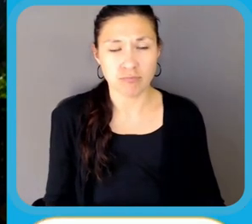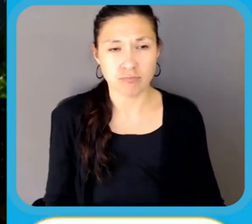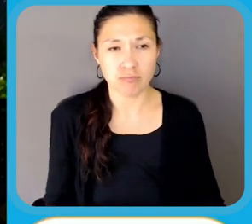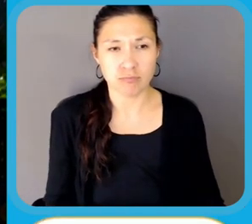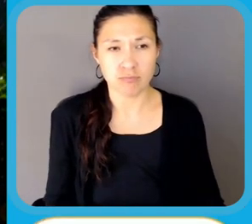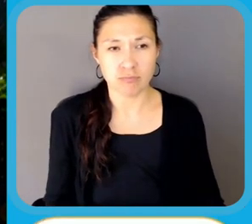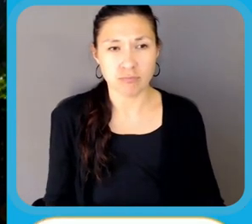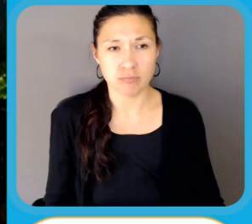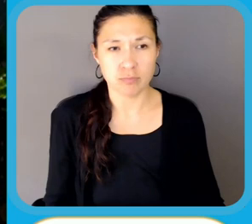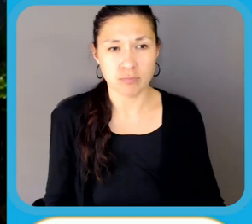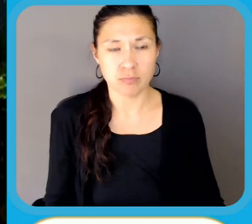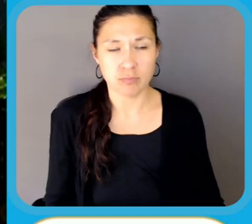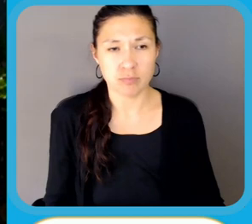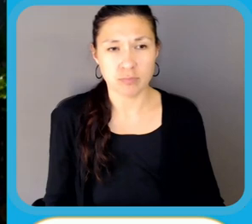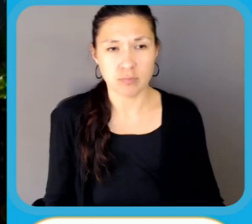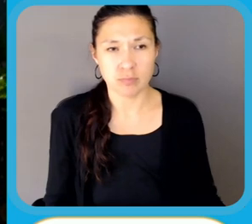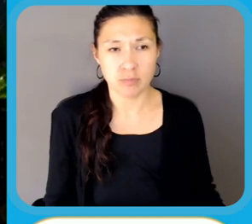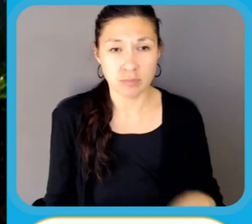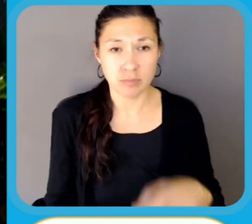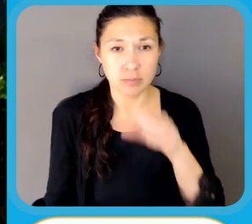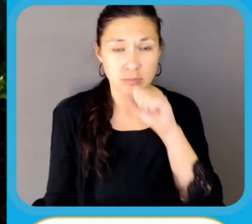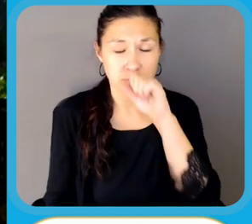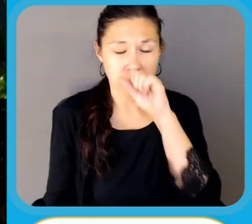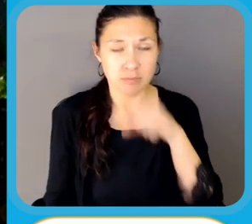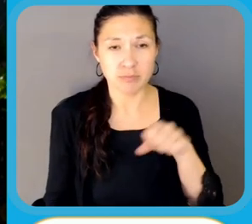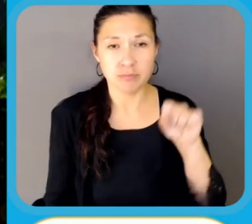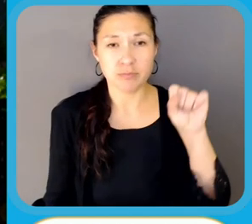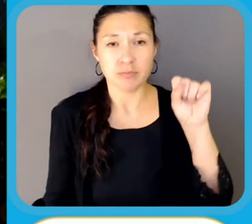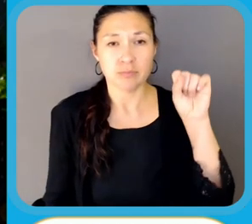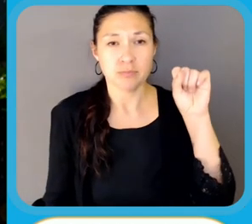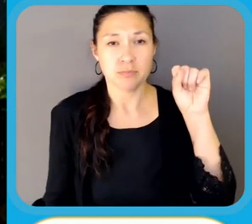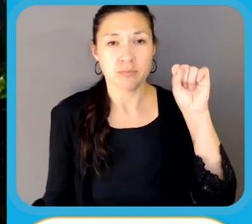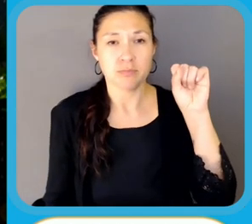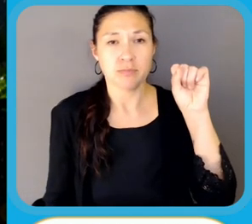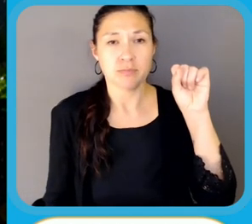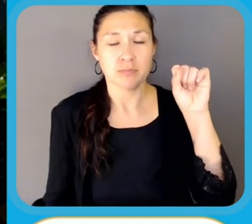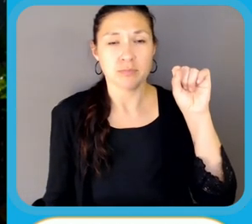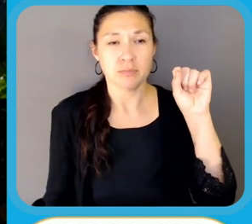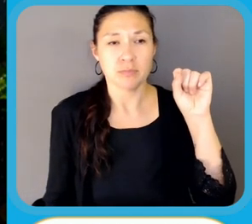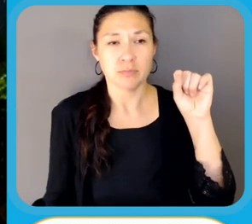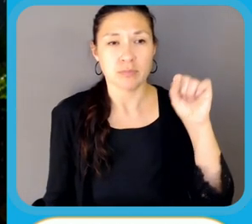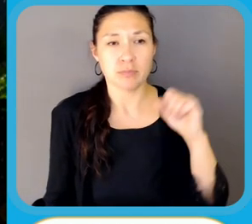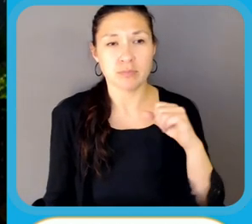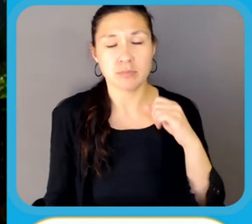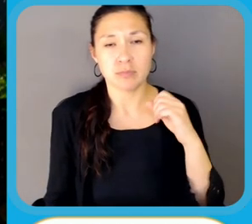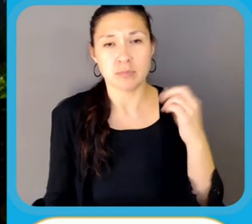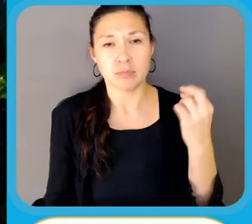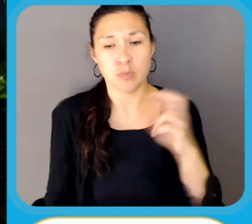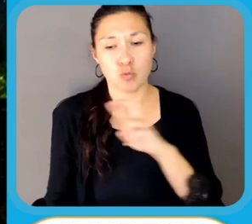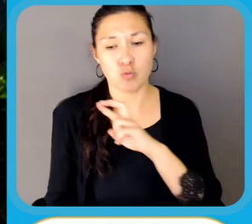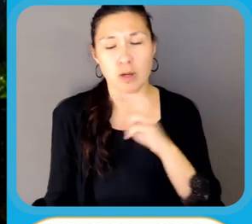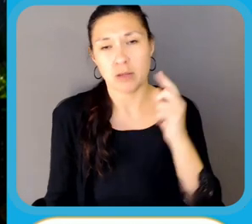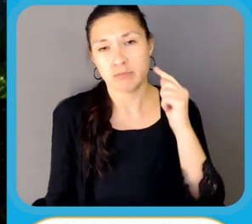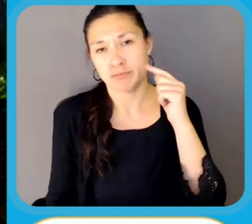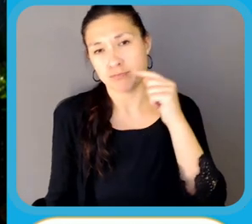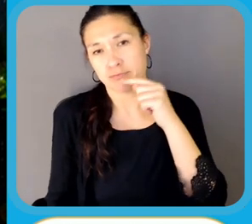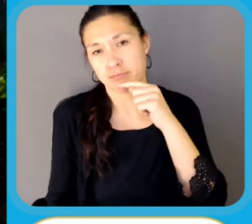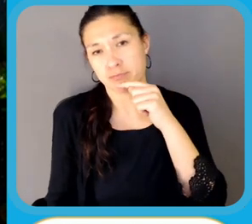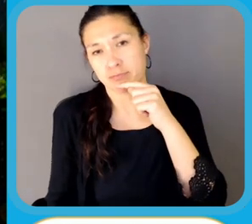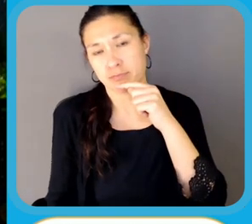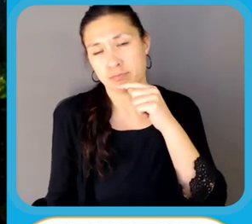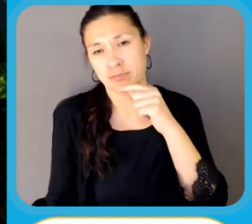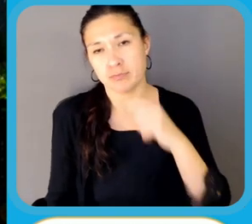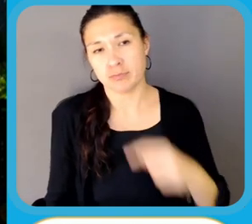And on your next inhale, bring the head back to center. And then exhale the head over to the right. Releasing that